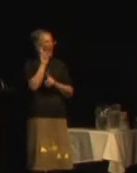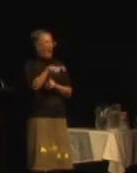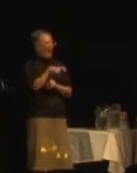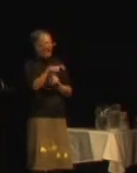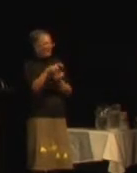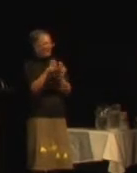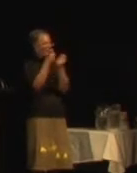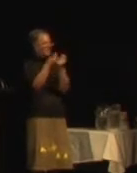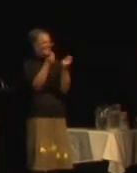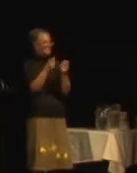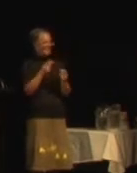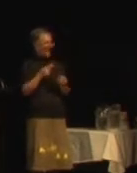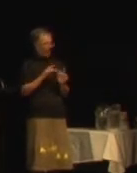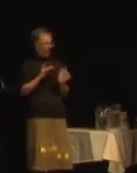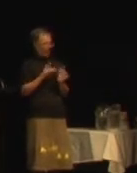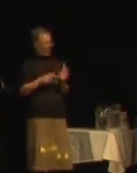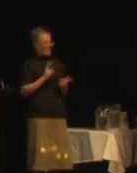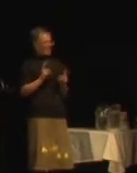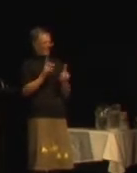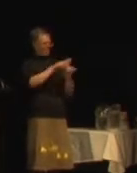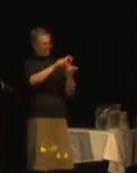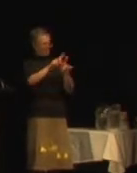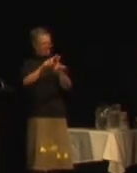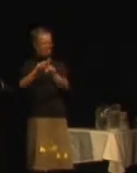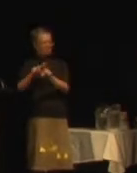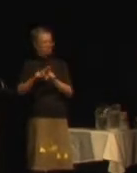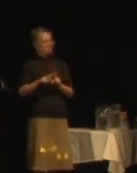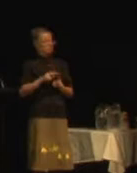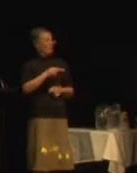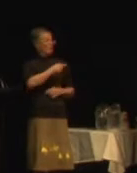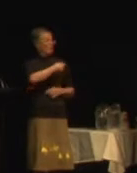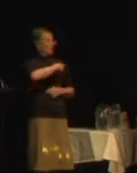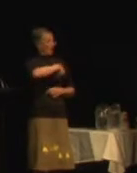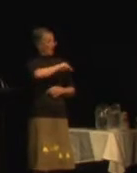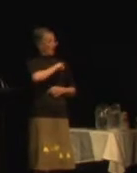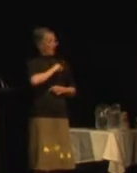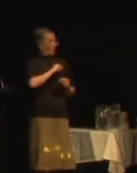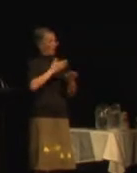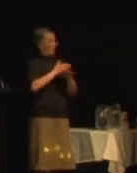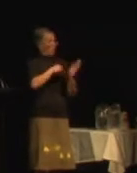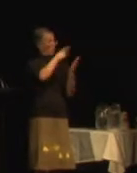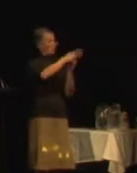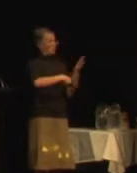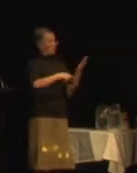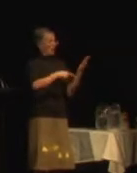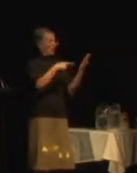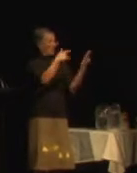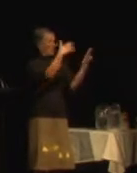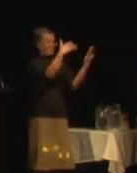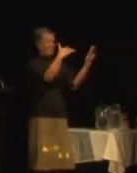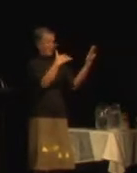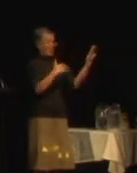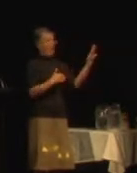editor. DigitalNZ has worked on many activities, and like any program of work, there have been some successes and some